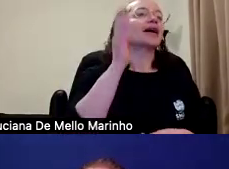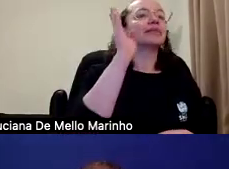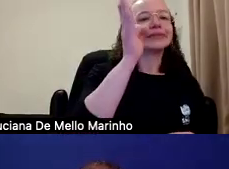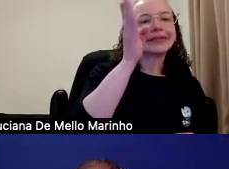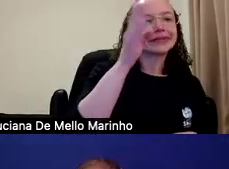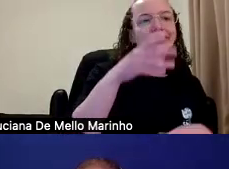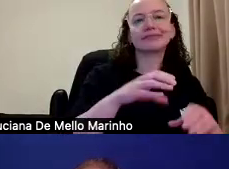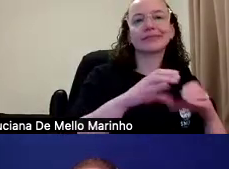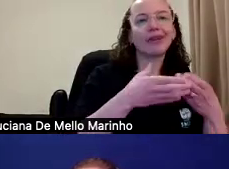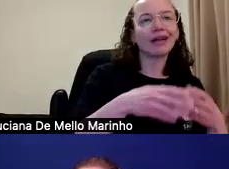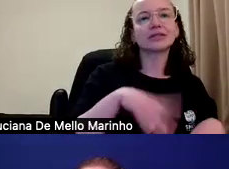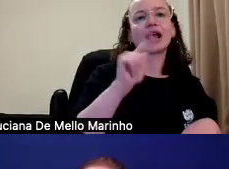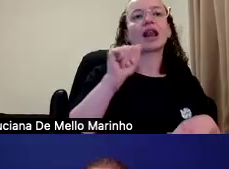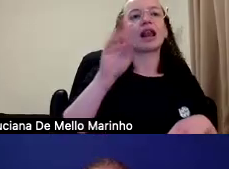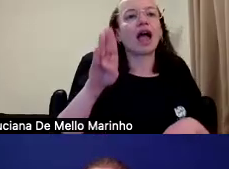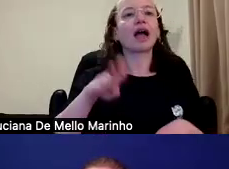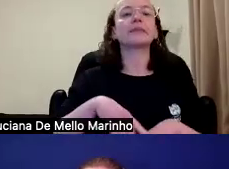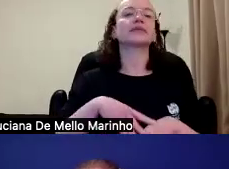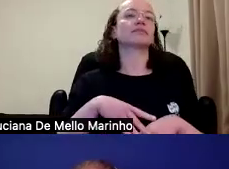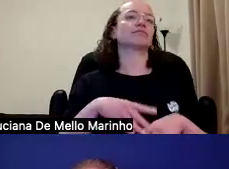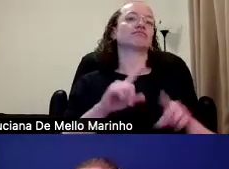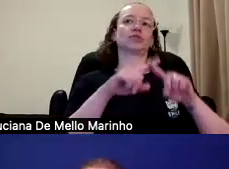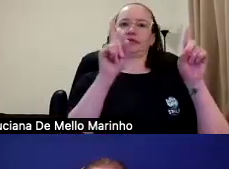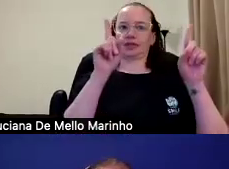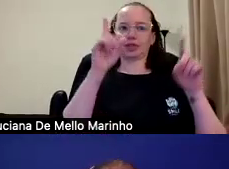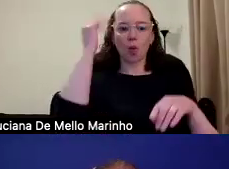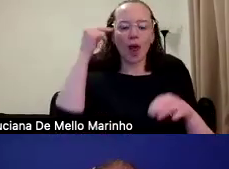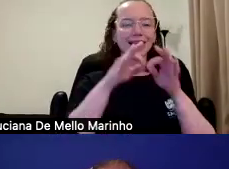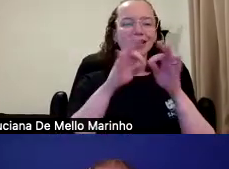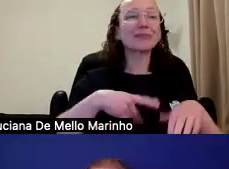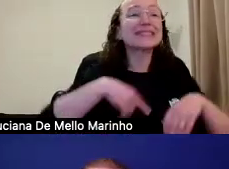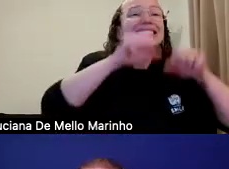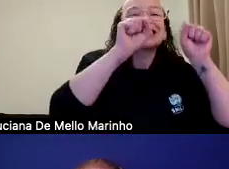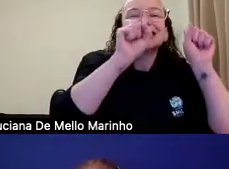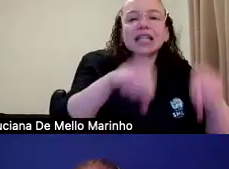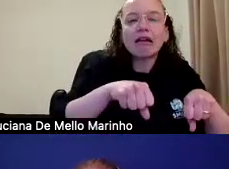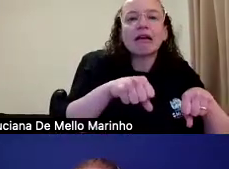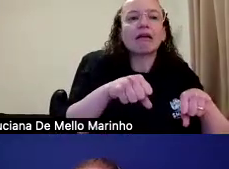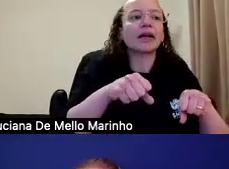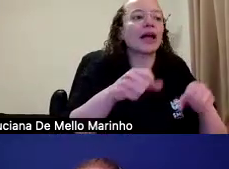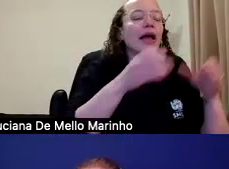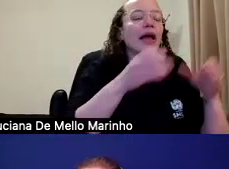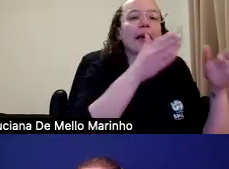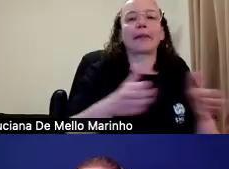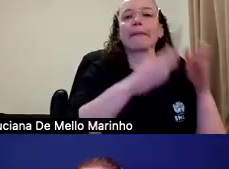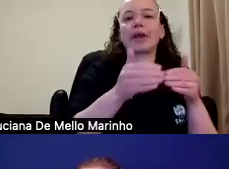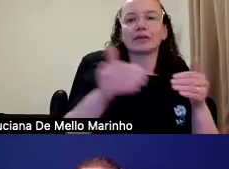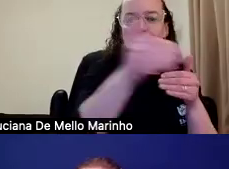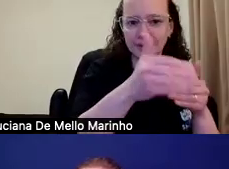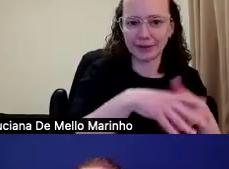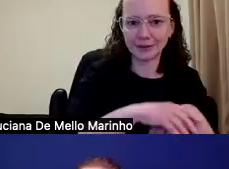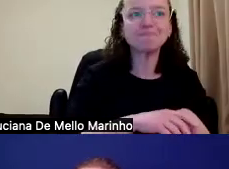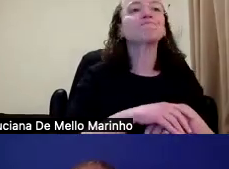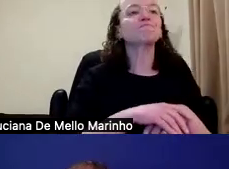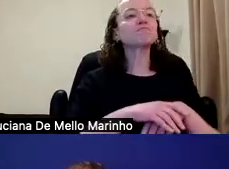I know lectures, classes, labs are completely different because the interpreter